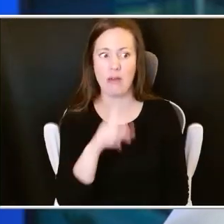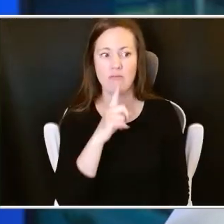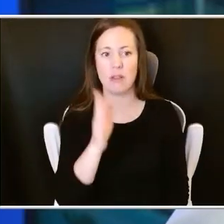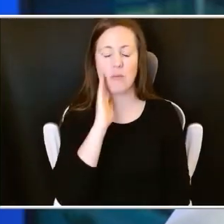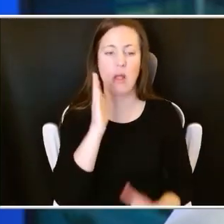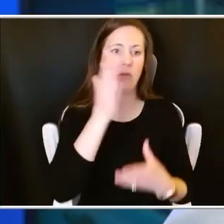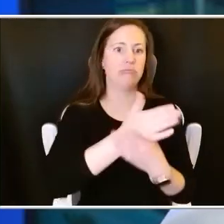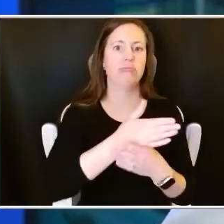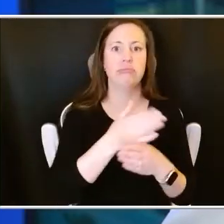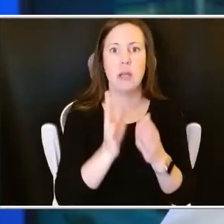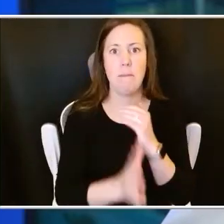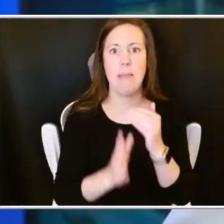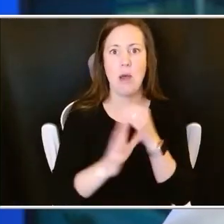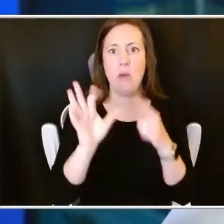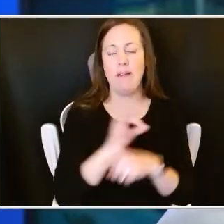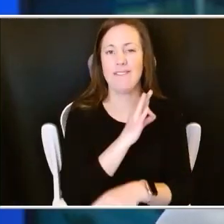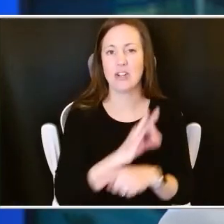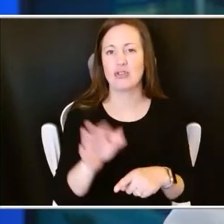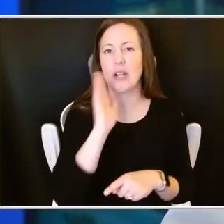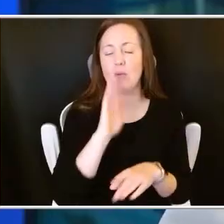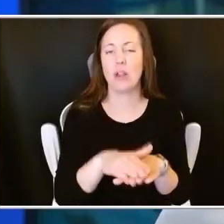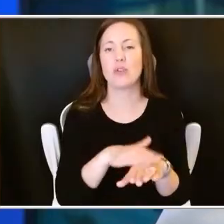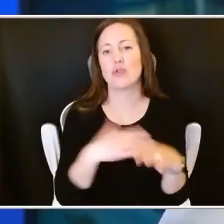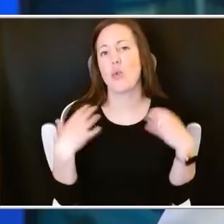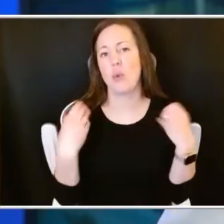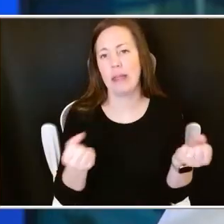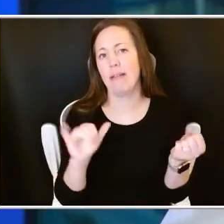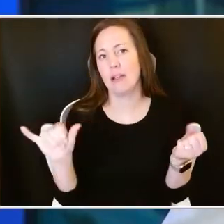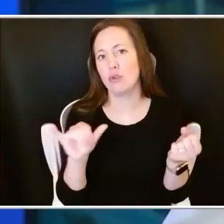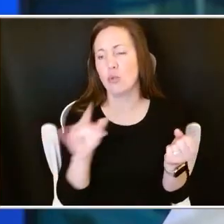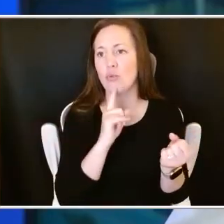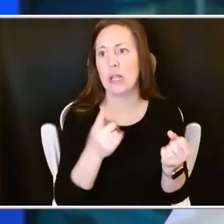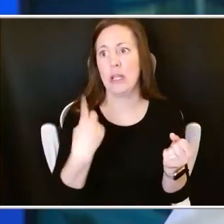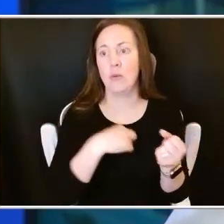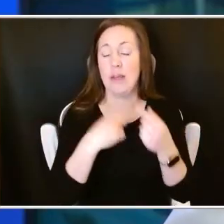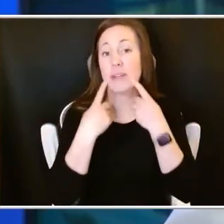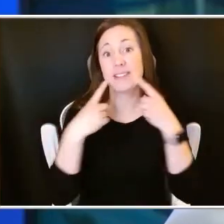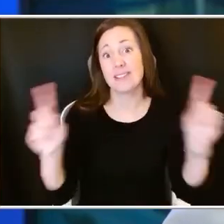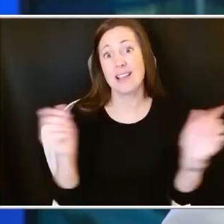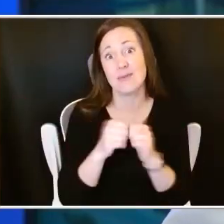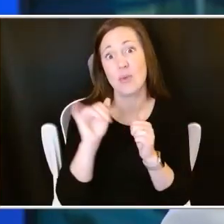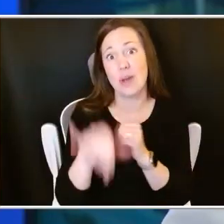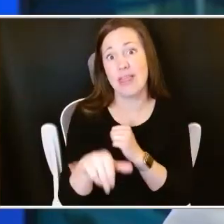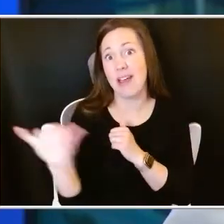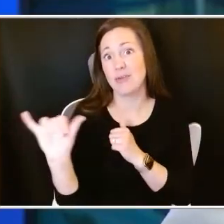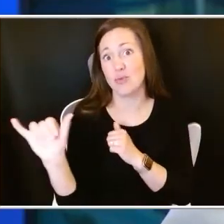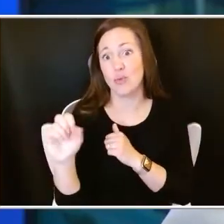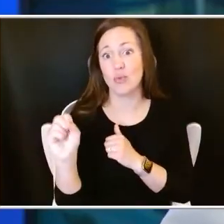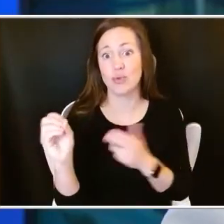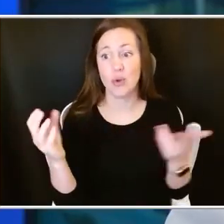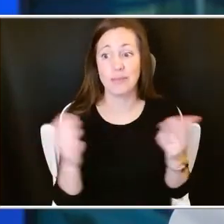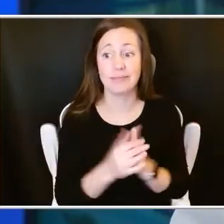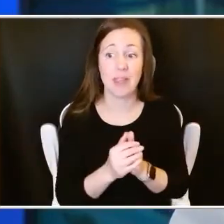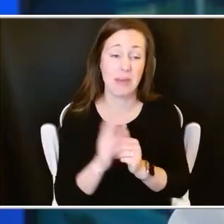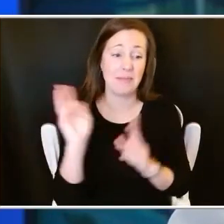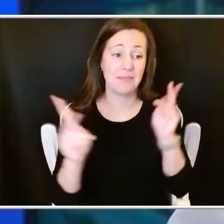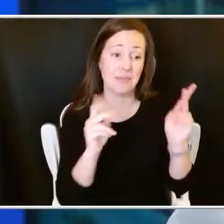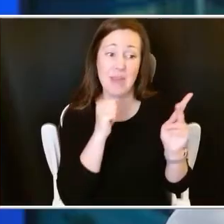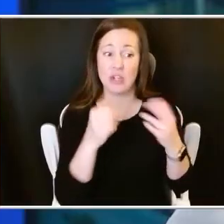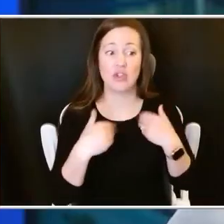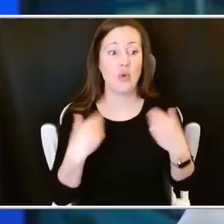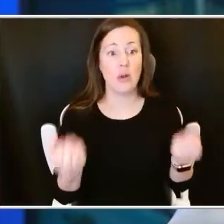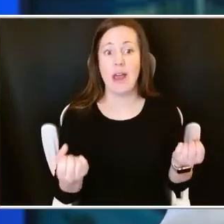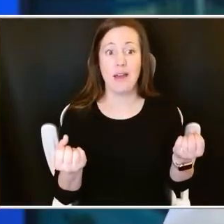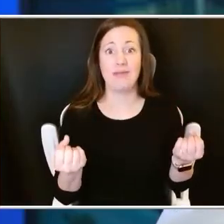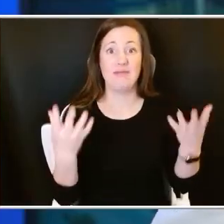slows healing, and so we try to stay away from that. And we've been very successful with it too. And so patients don't have a lot of pain with minimally invasive